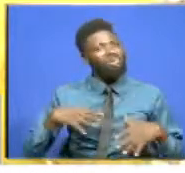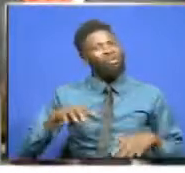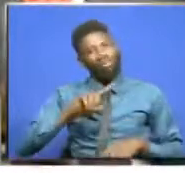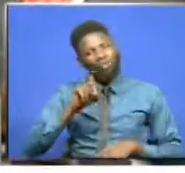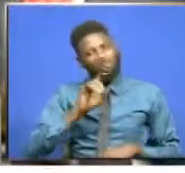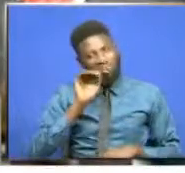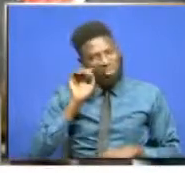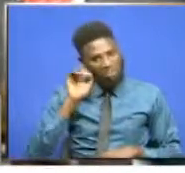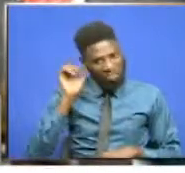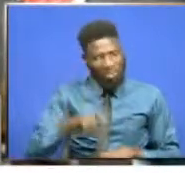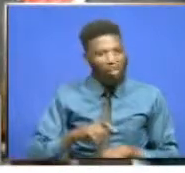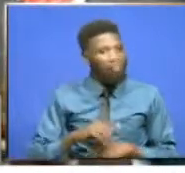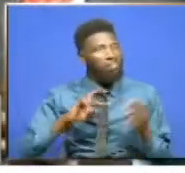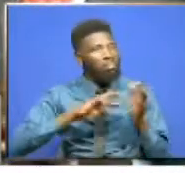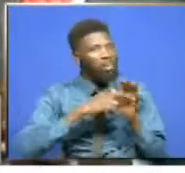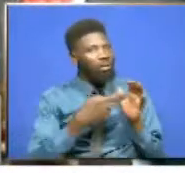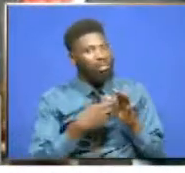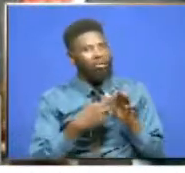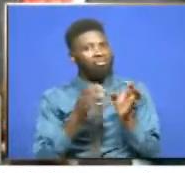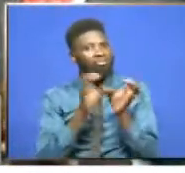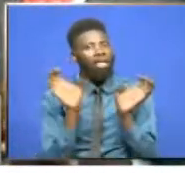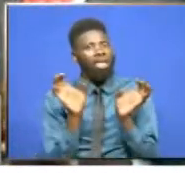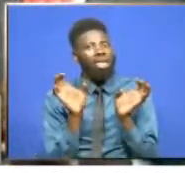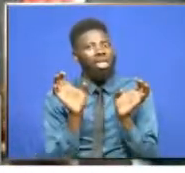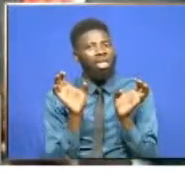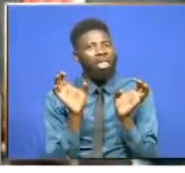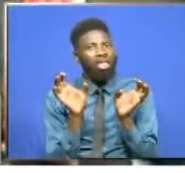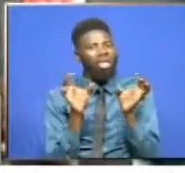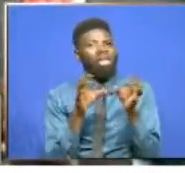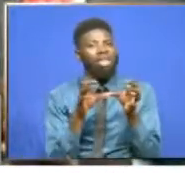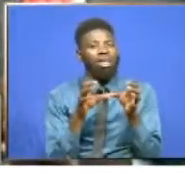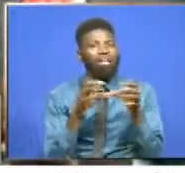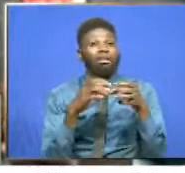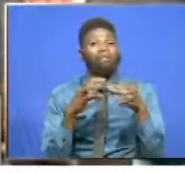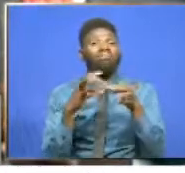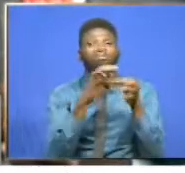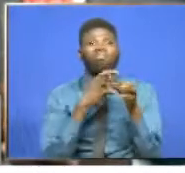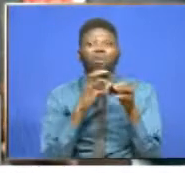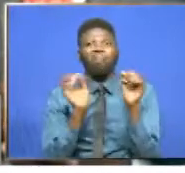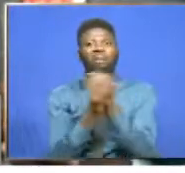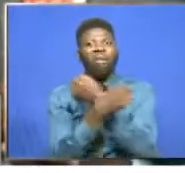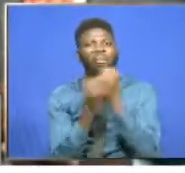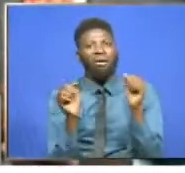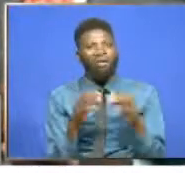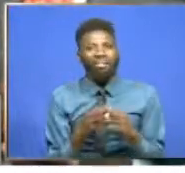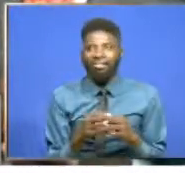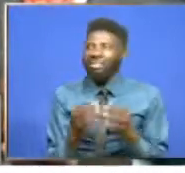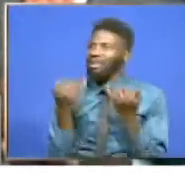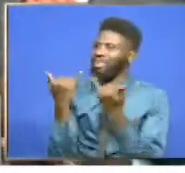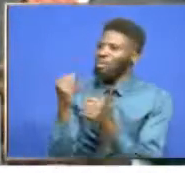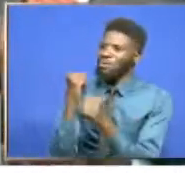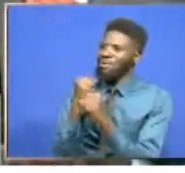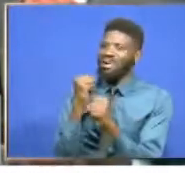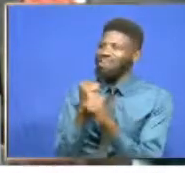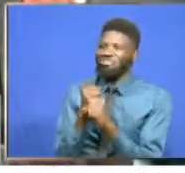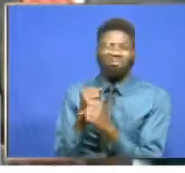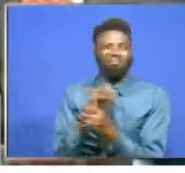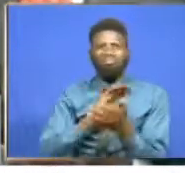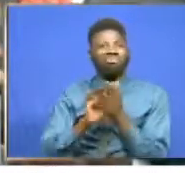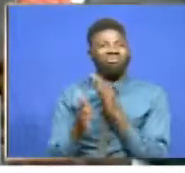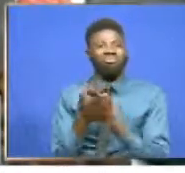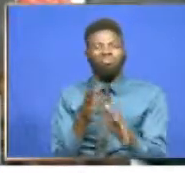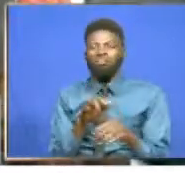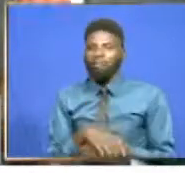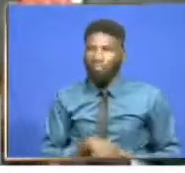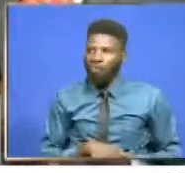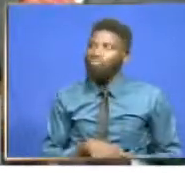is no hope for this discord ever being resolved. Where we are right now, there's nothing that has let me say there is no effort. All right. There's no so effort. You had something to...